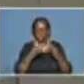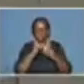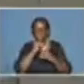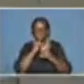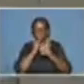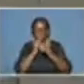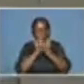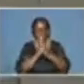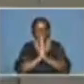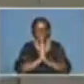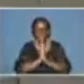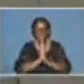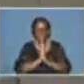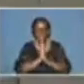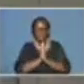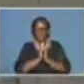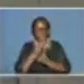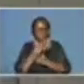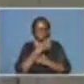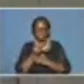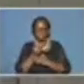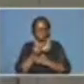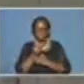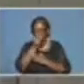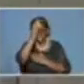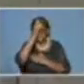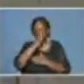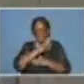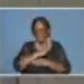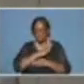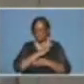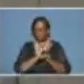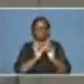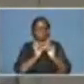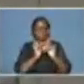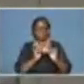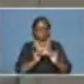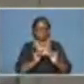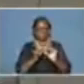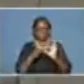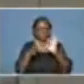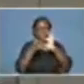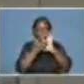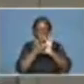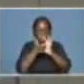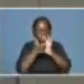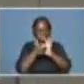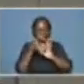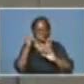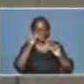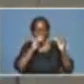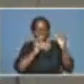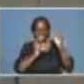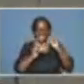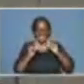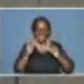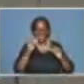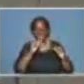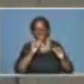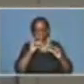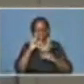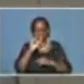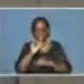men continue to join the street gangs, seemingly undeterred by an